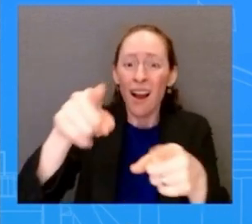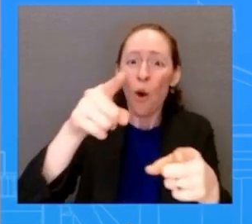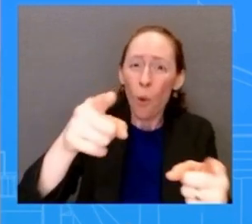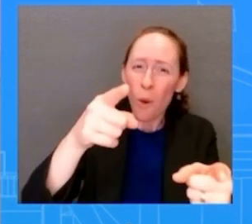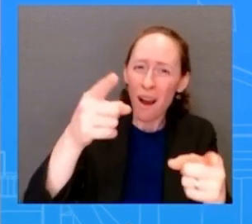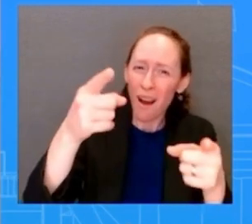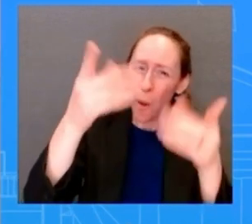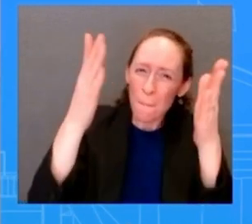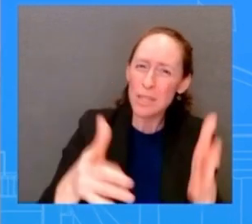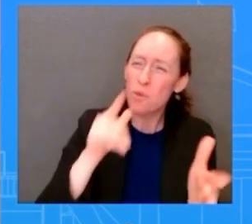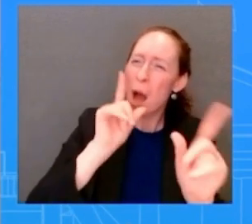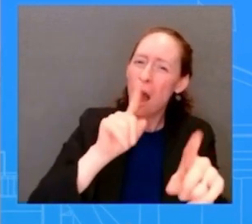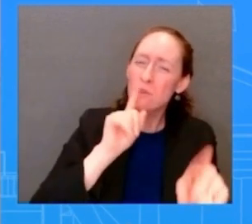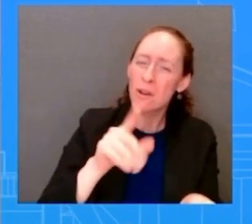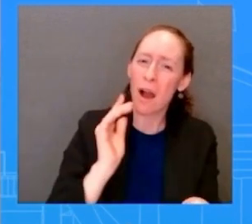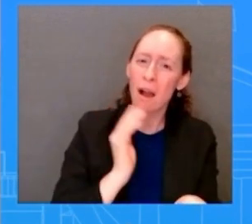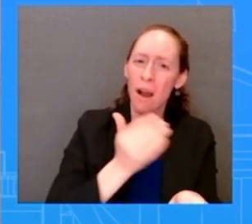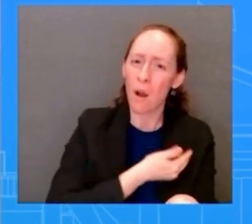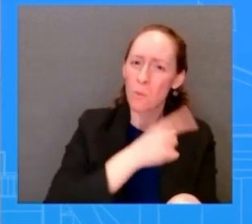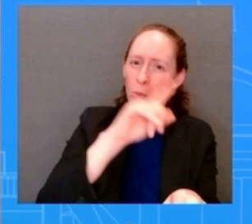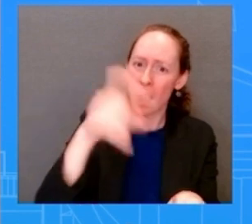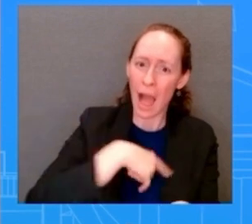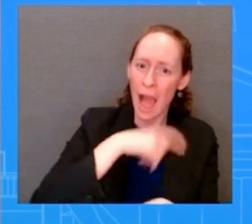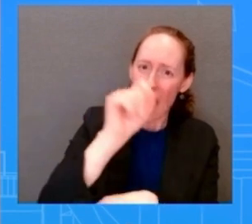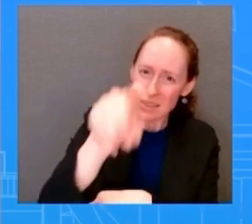as a communications matter,